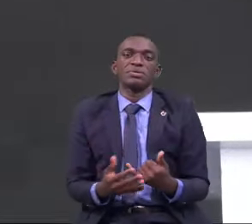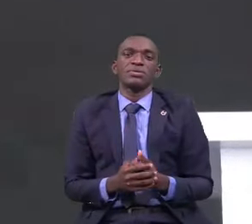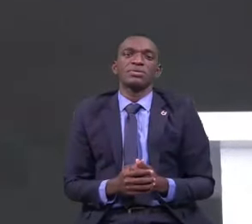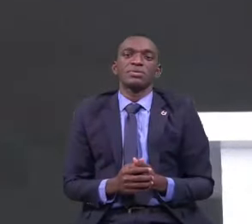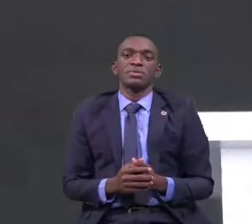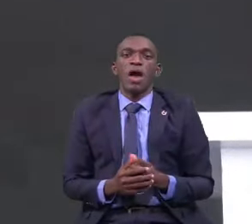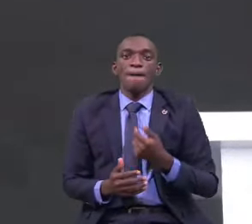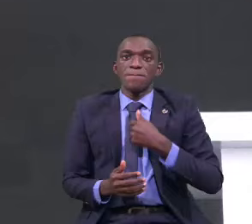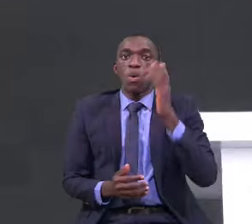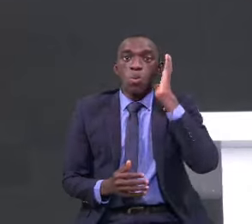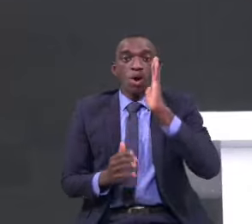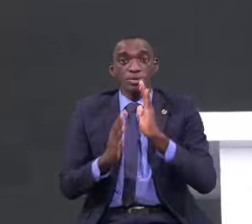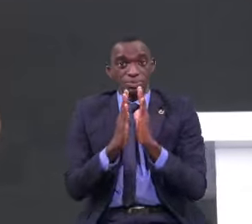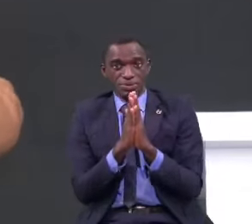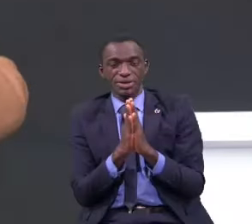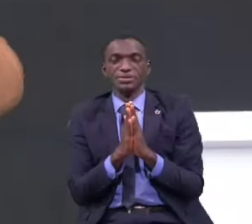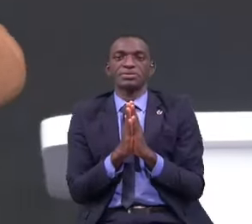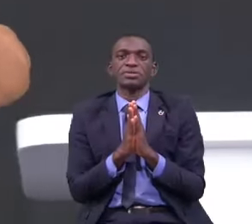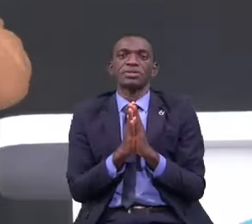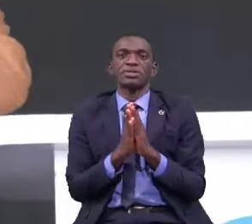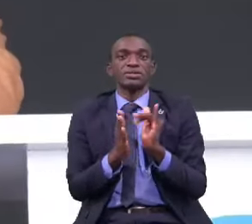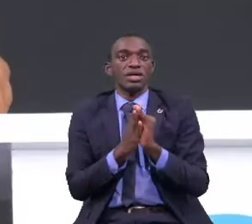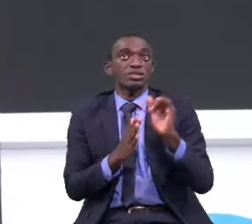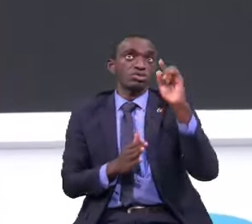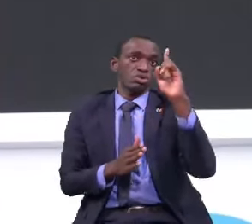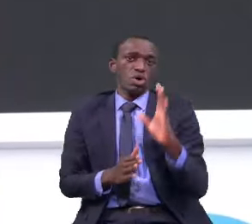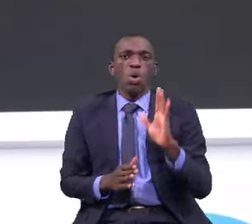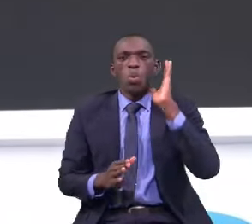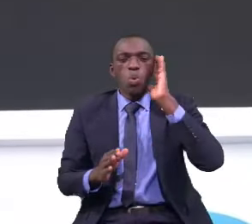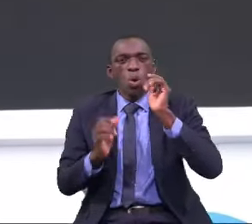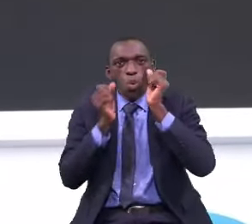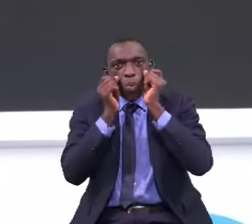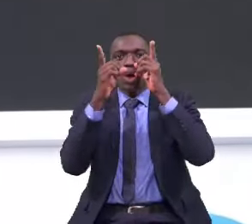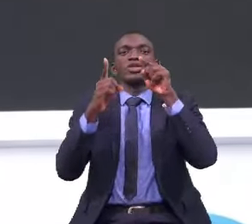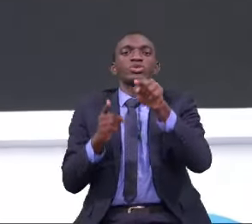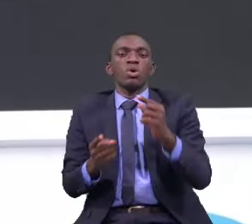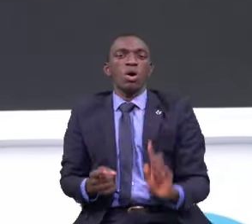I'm going to pray that God will wake you up.